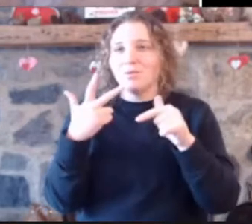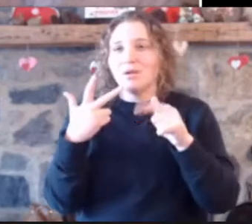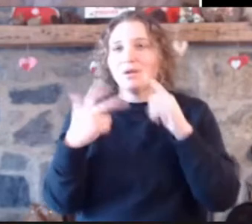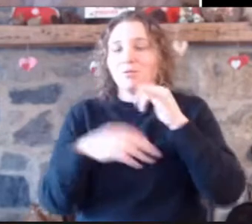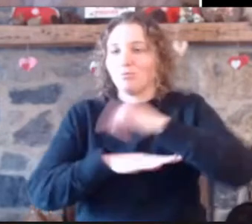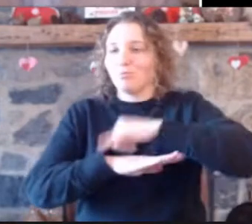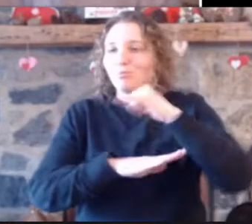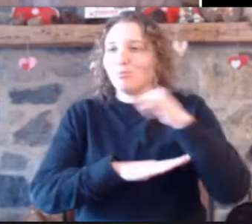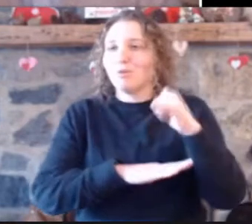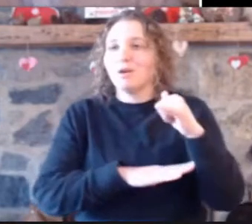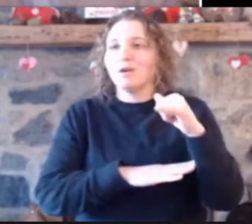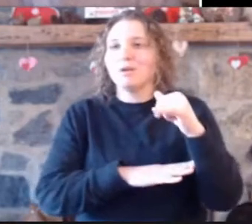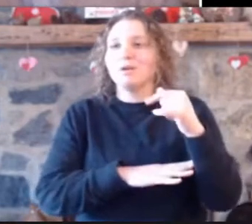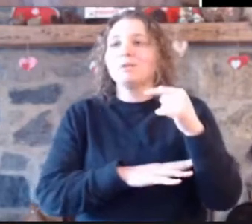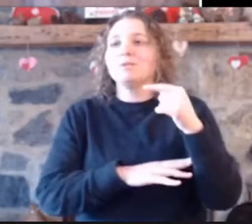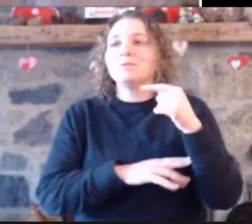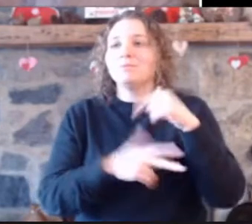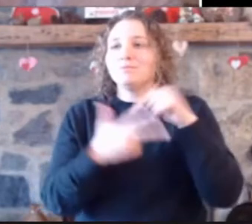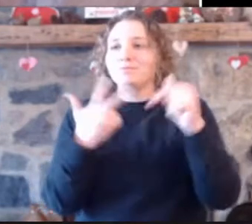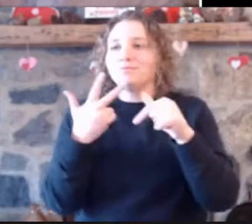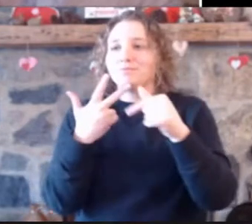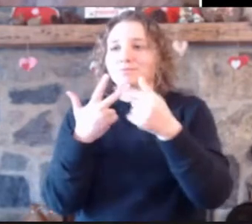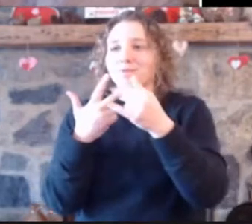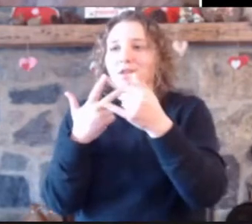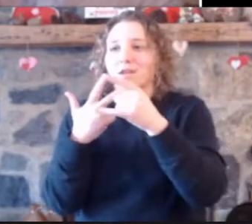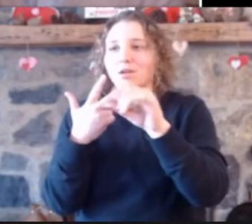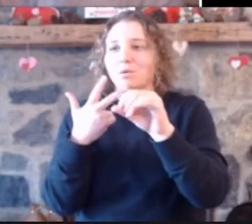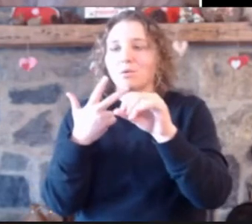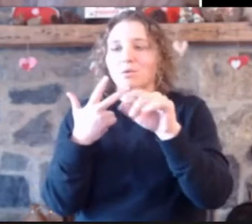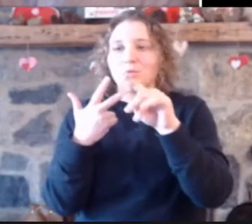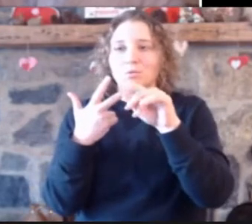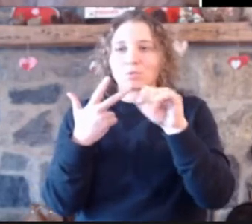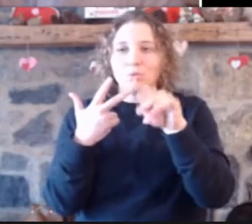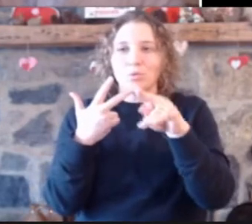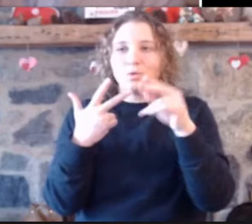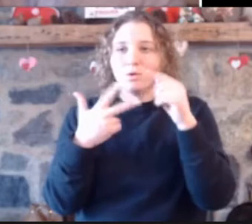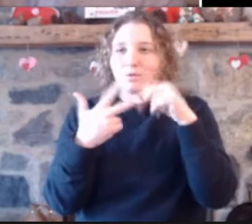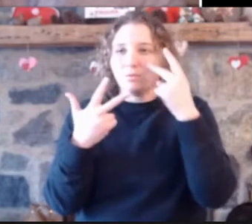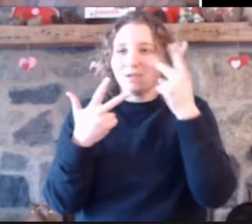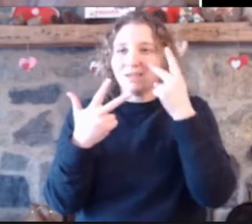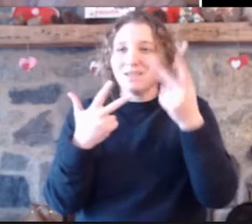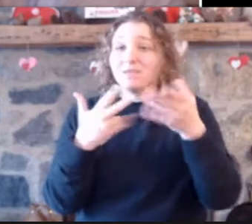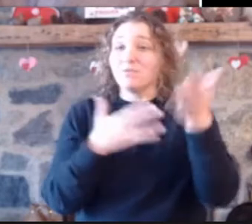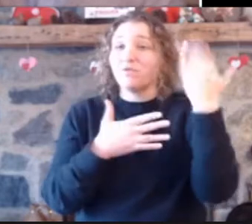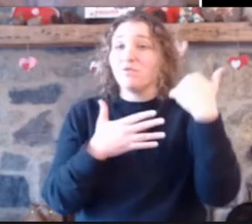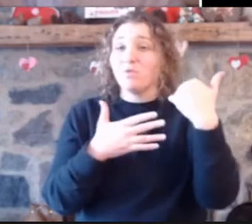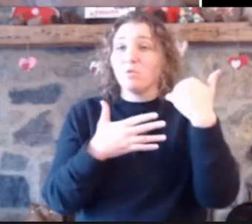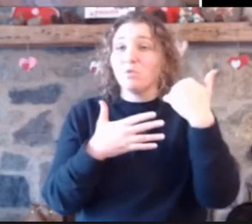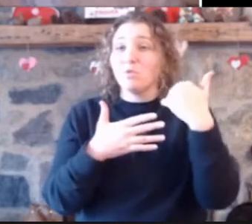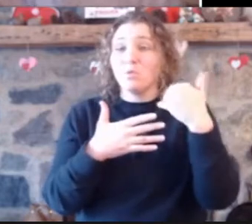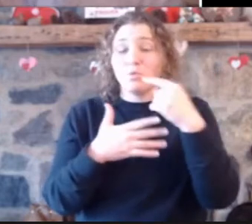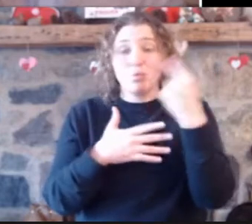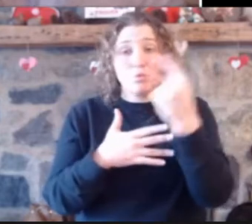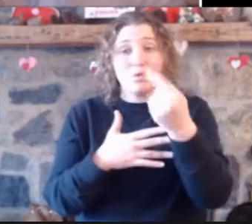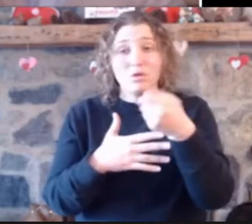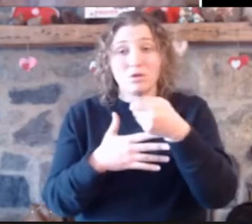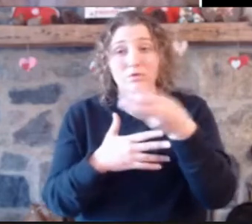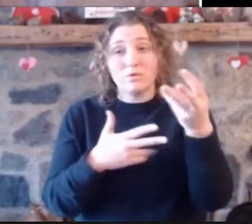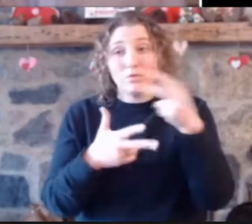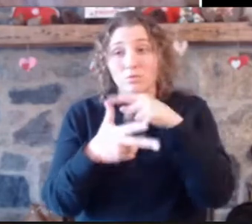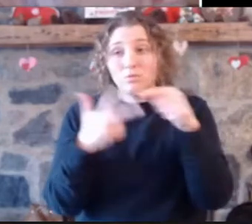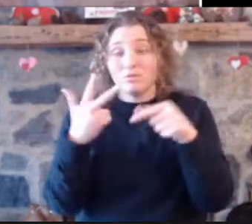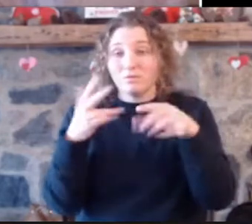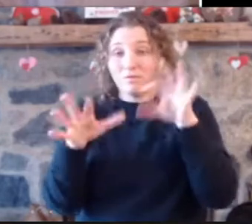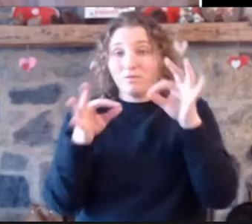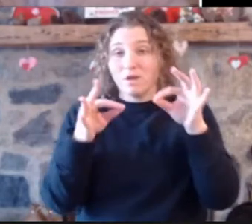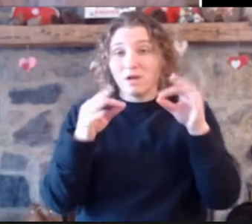whales. As far as we know, there are no other confirmed live sightings at sea of this species in New Zealand, only a handful of stranding records where they